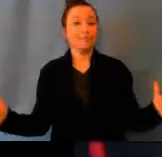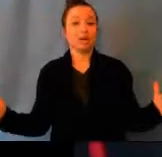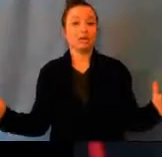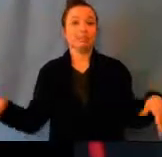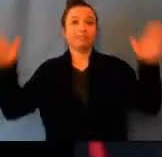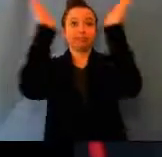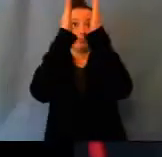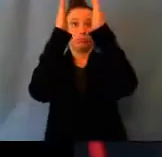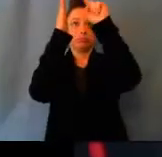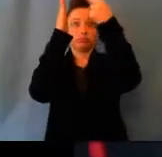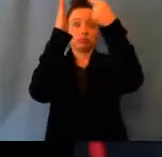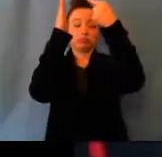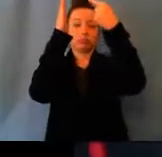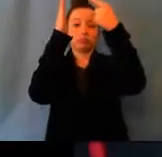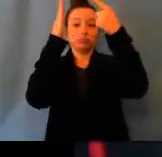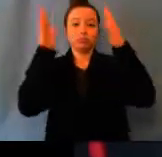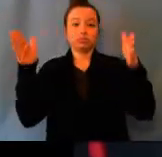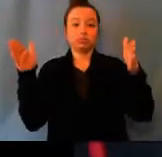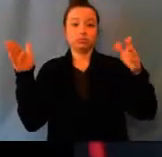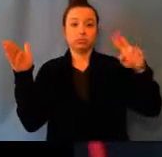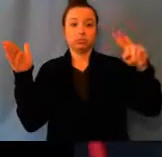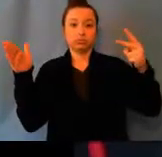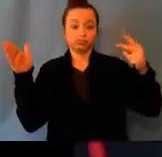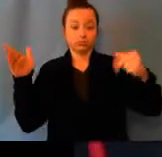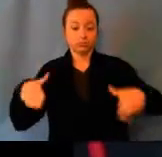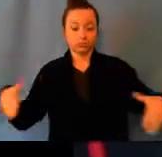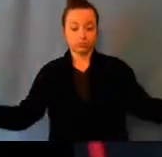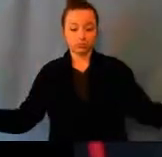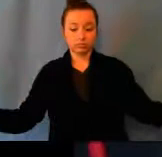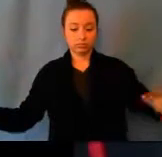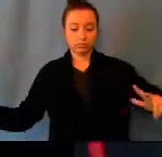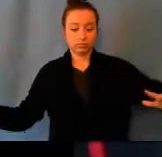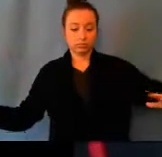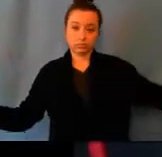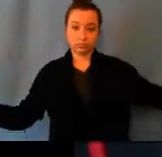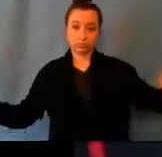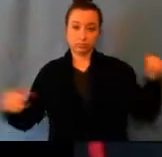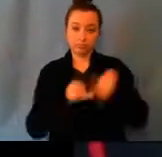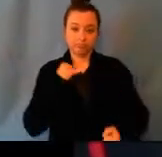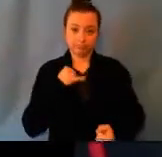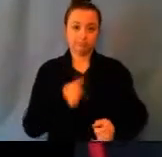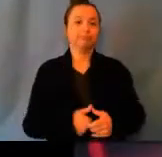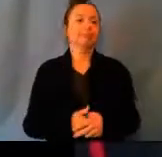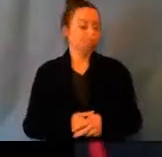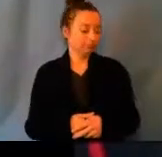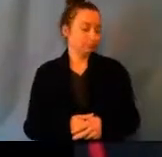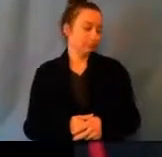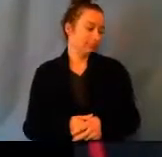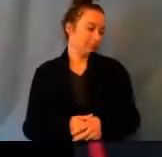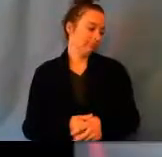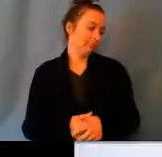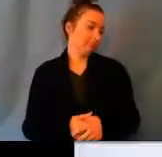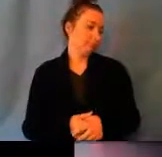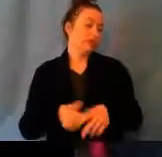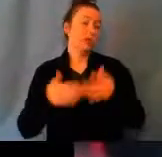the shortest is first, the middle still goes in the middle, then the longest is last. All